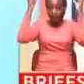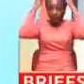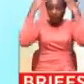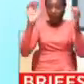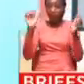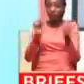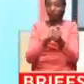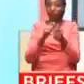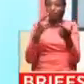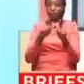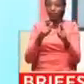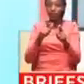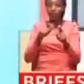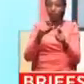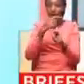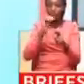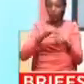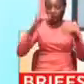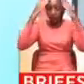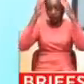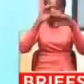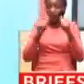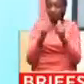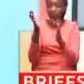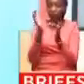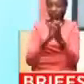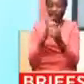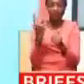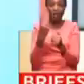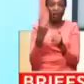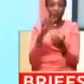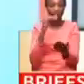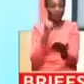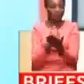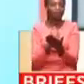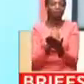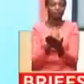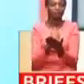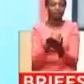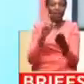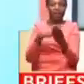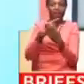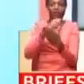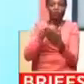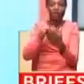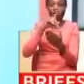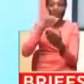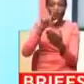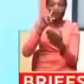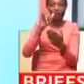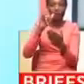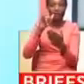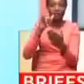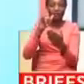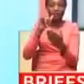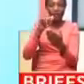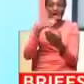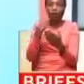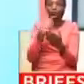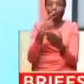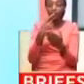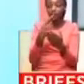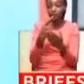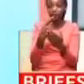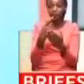so is the King of Kings above all. Amen. We also have here Kevin Fragi is saying, Victoria